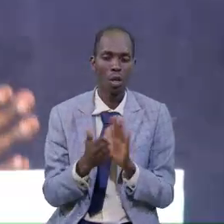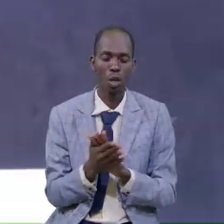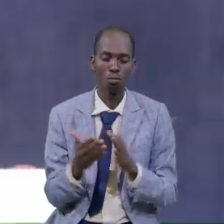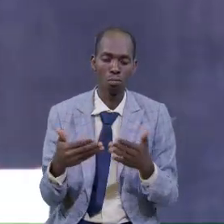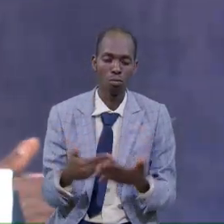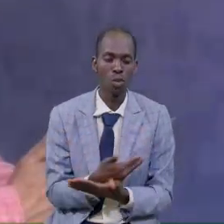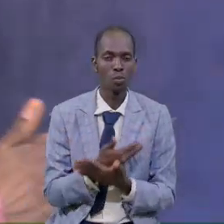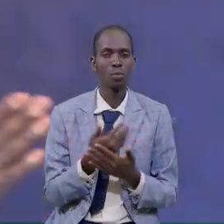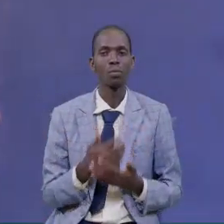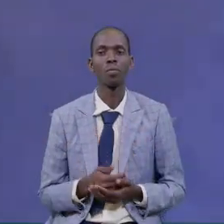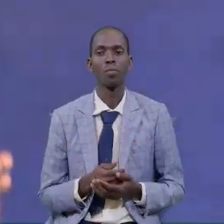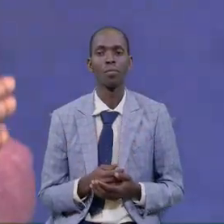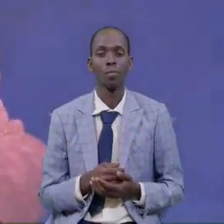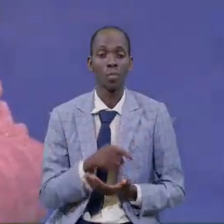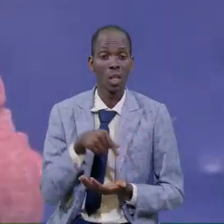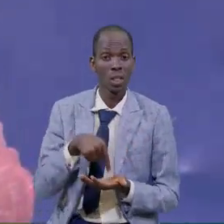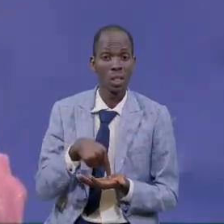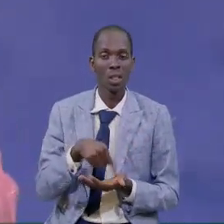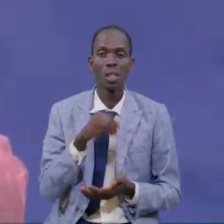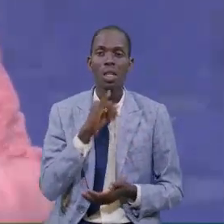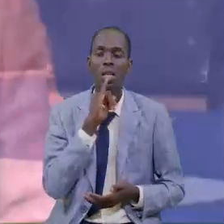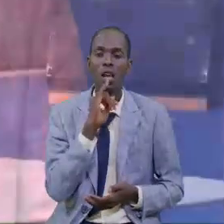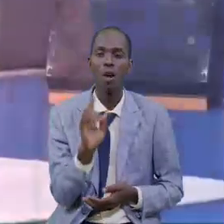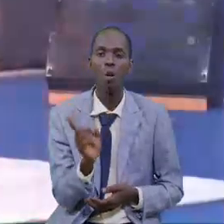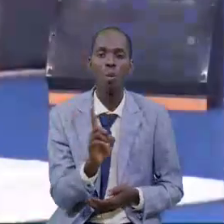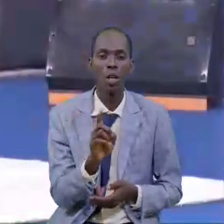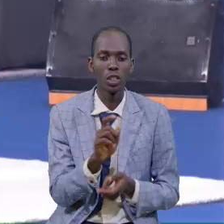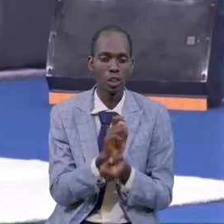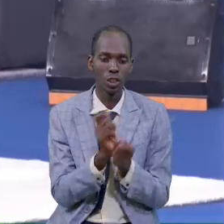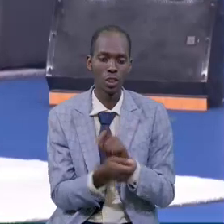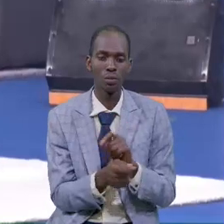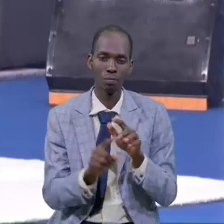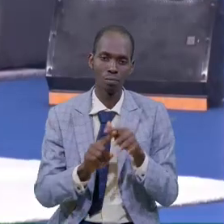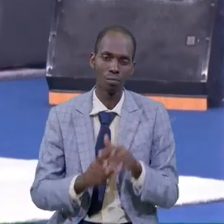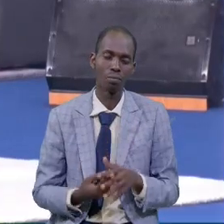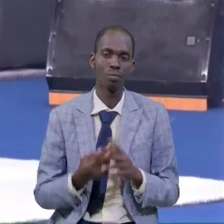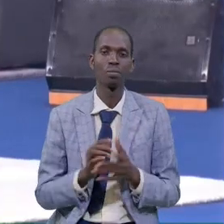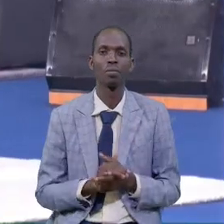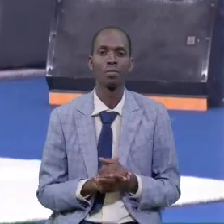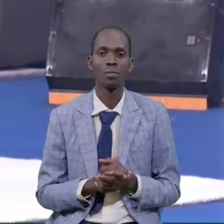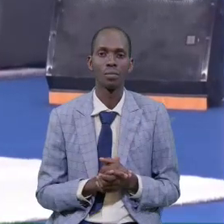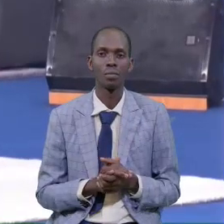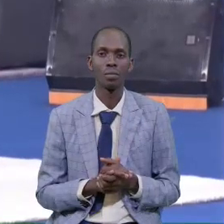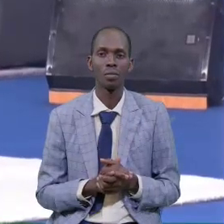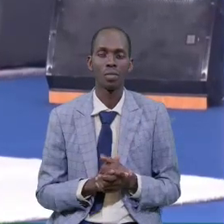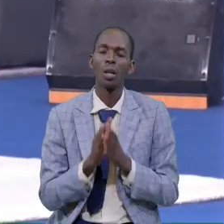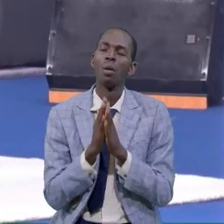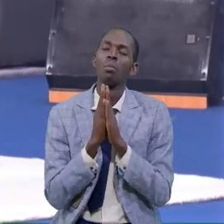is where change begins. Tell the Lord,